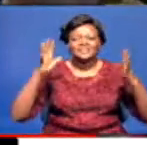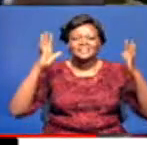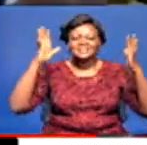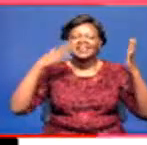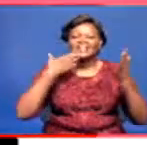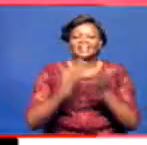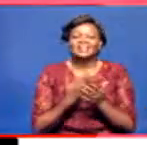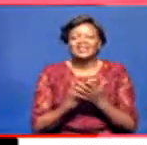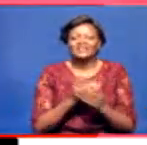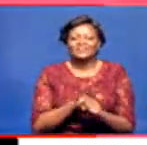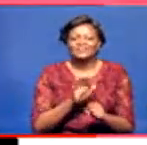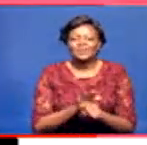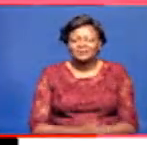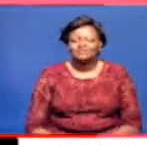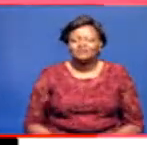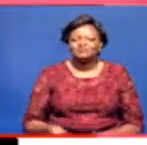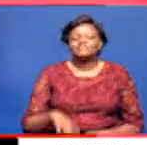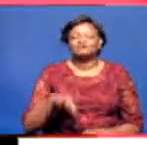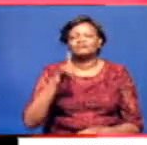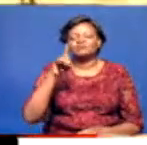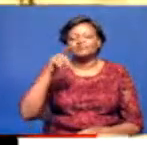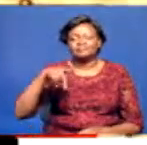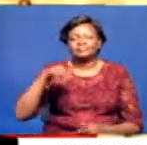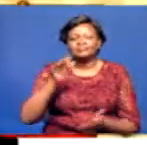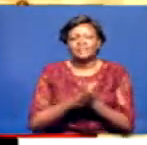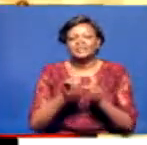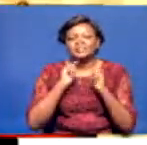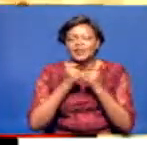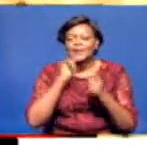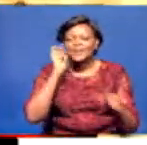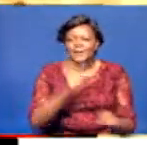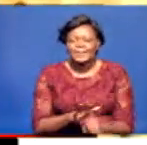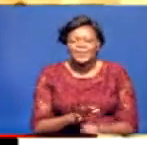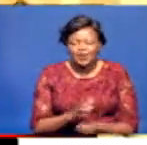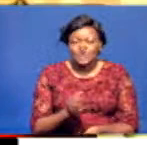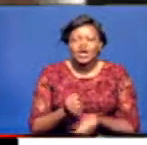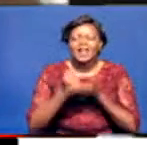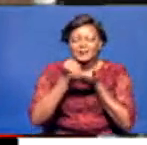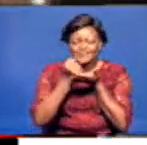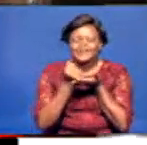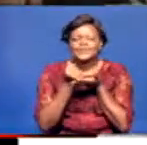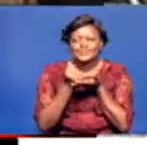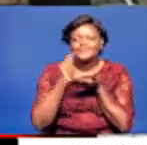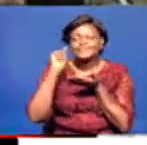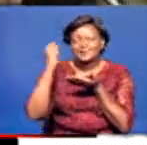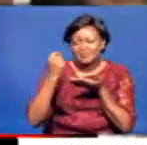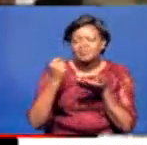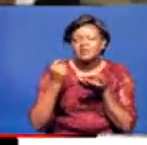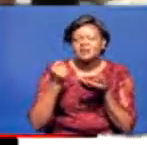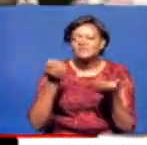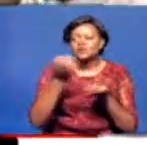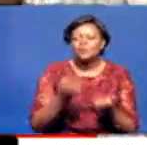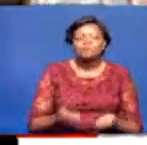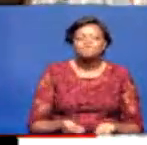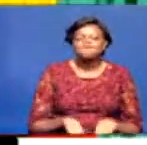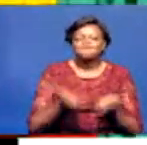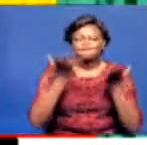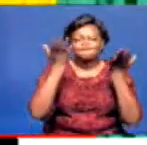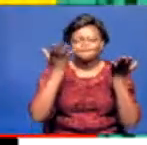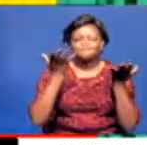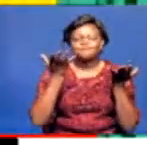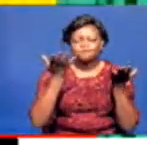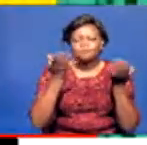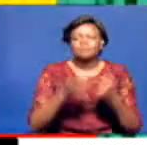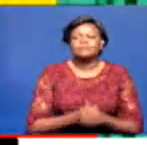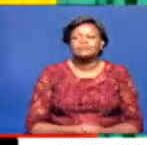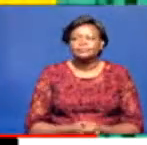The DP and the team promised to take Kenya through a path of economic reawakening, terming the bottom-up approach as the way to go.